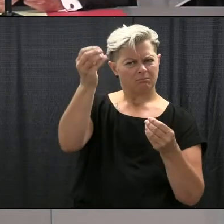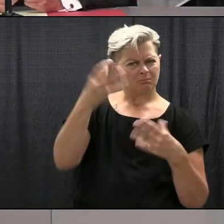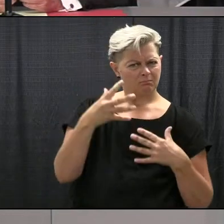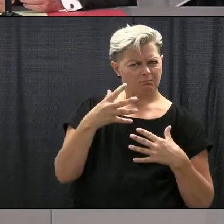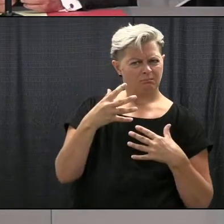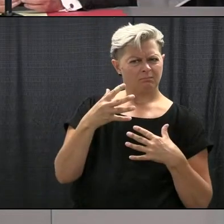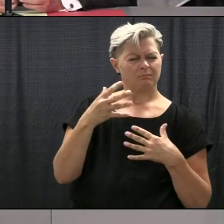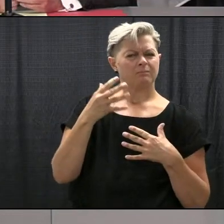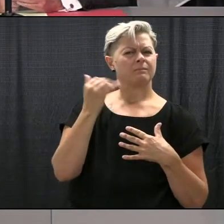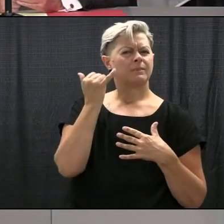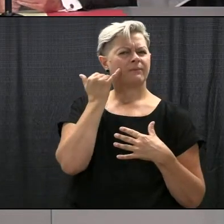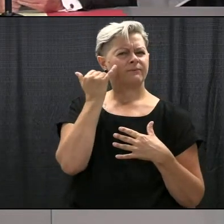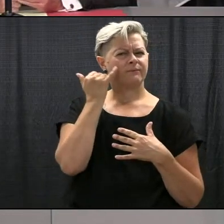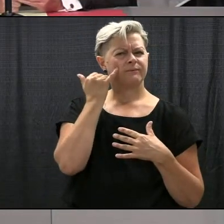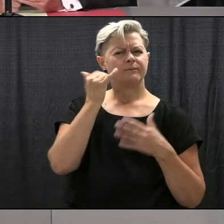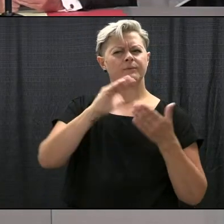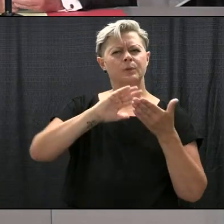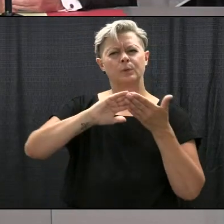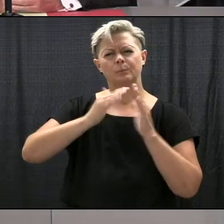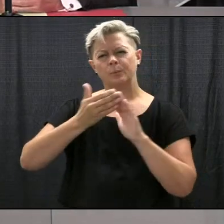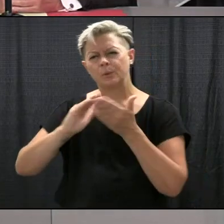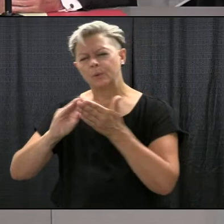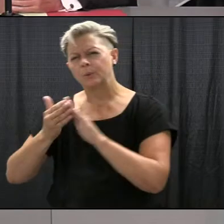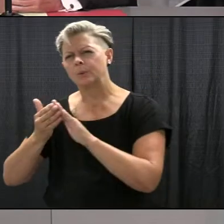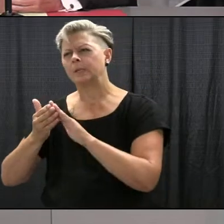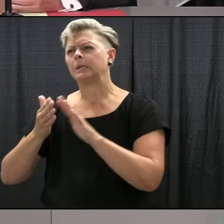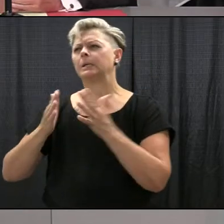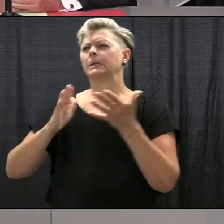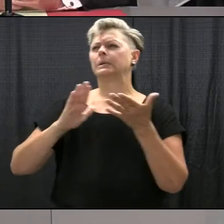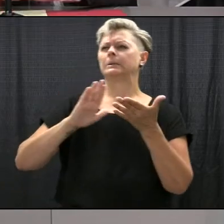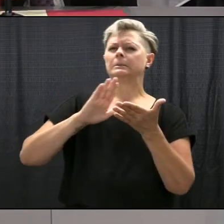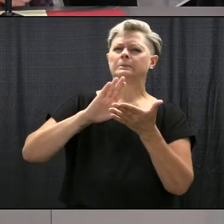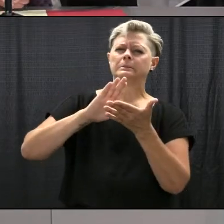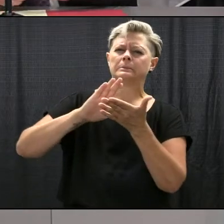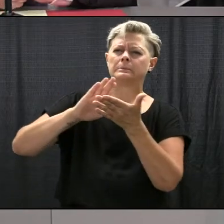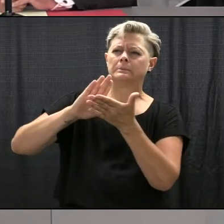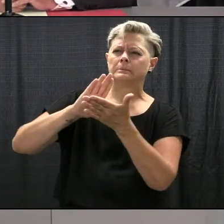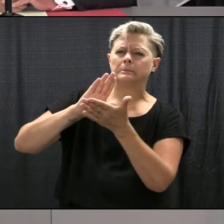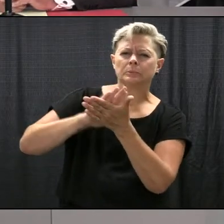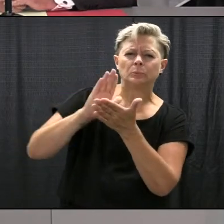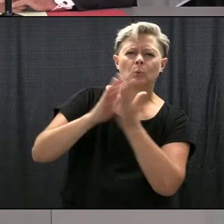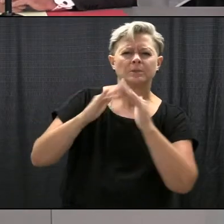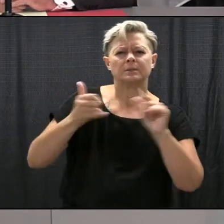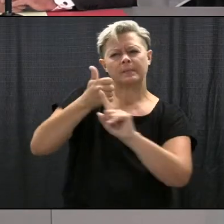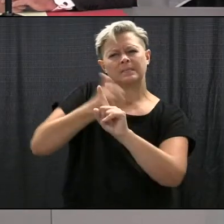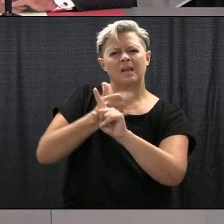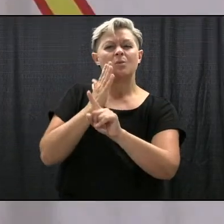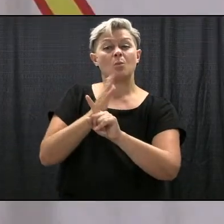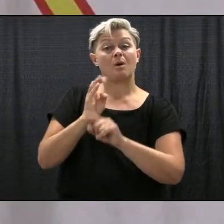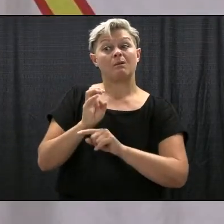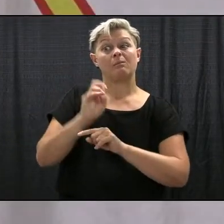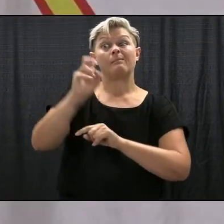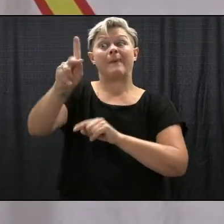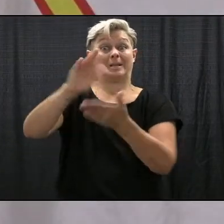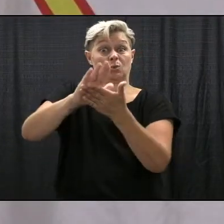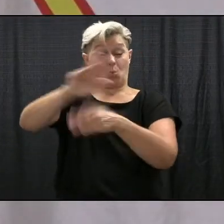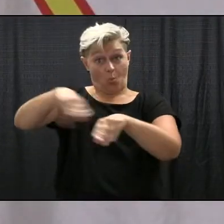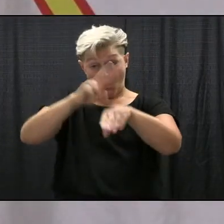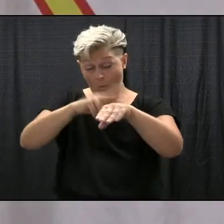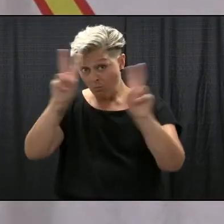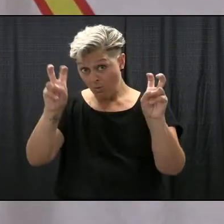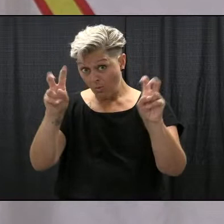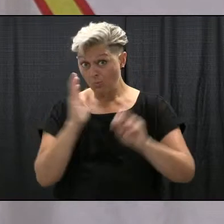choral singing in communities and schools, etc., might return more or less to normal this fall. So our